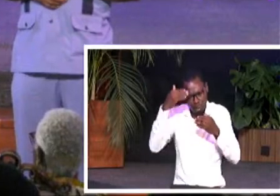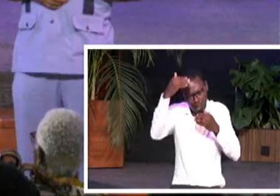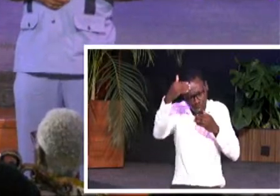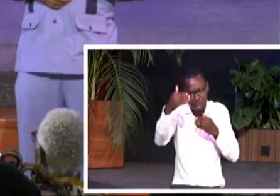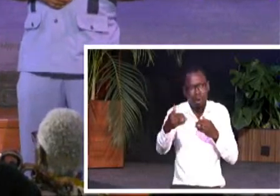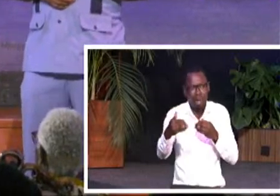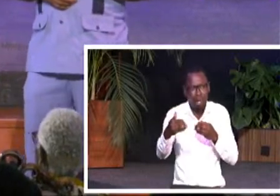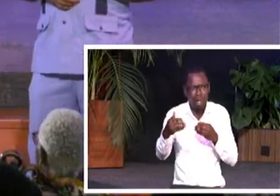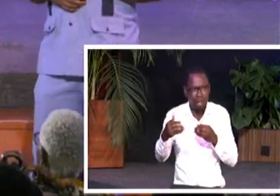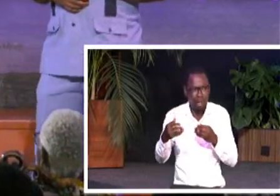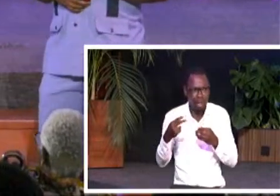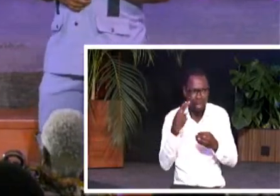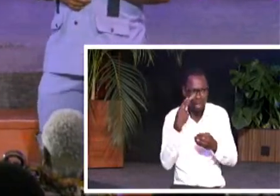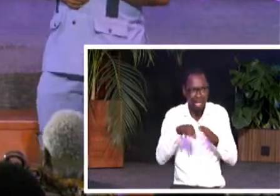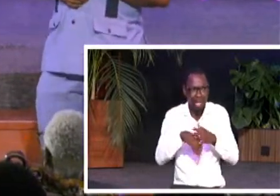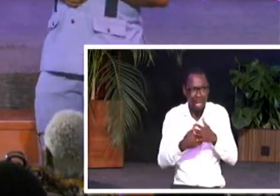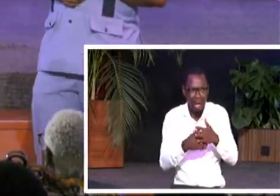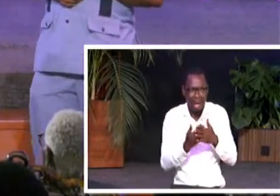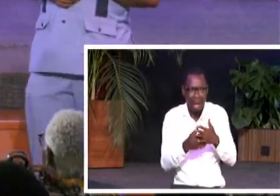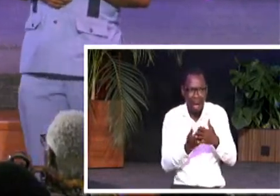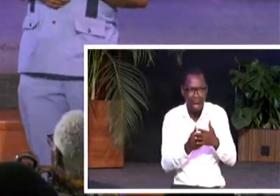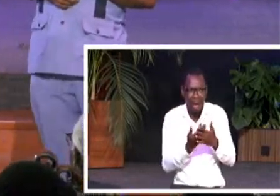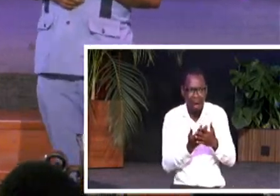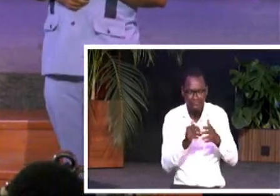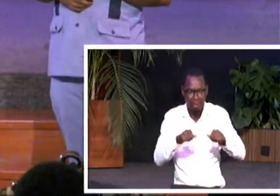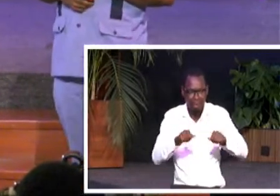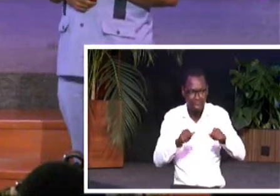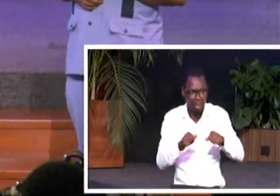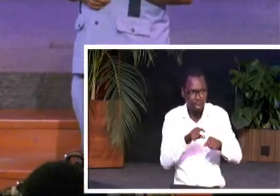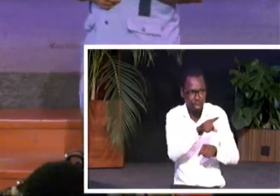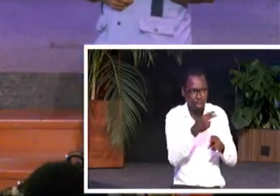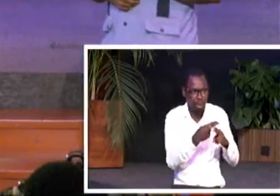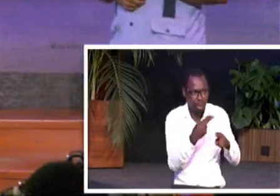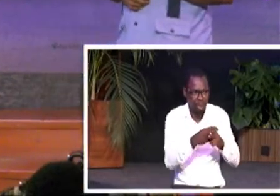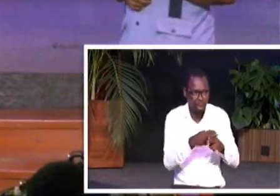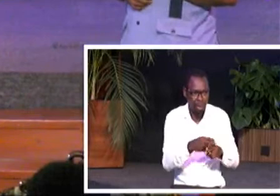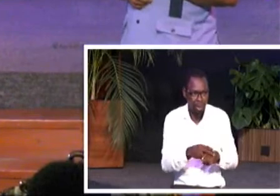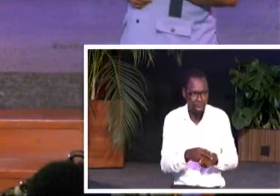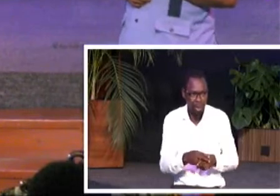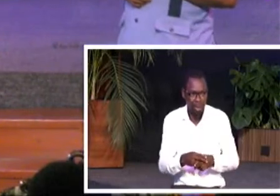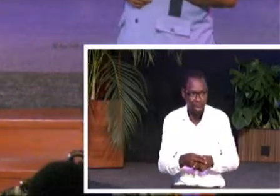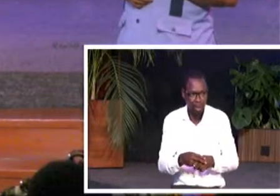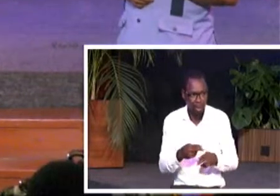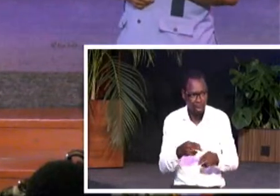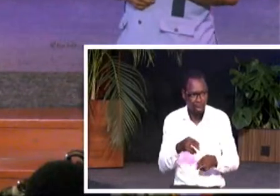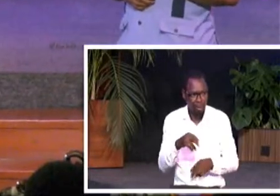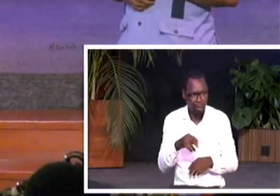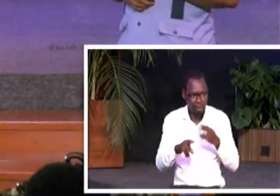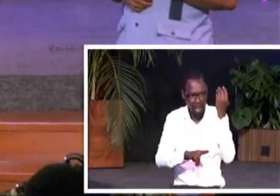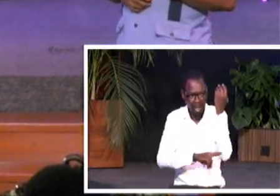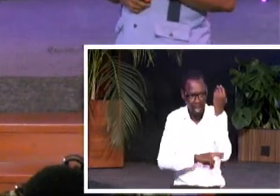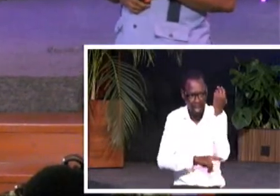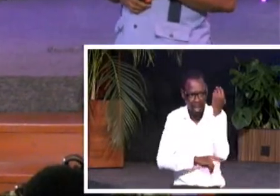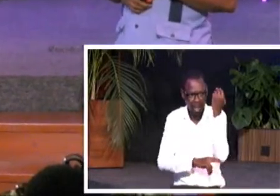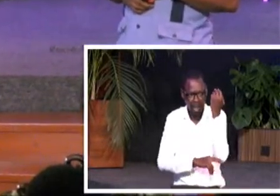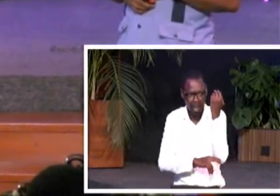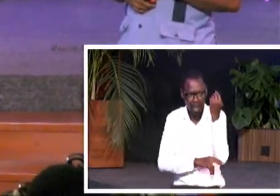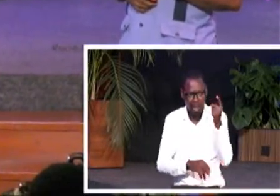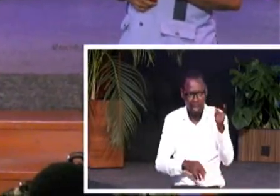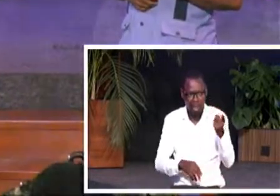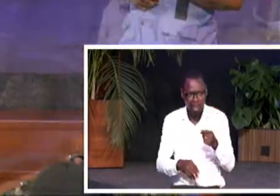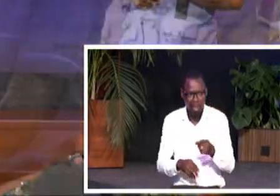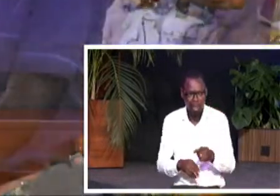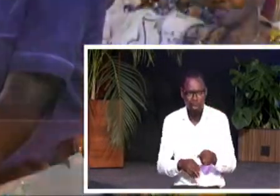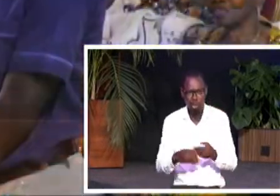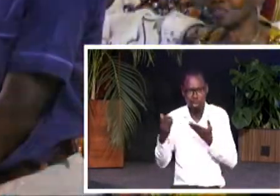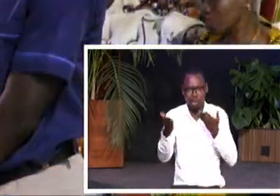at and see how this could work for you. What's your name, ma'am? Aye. Anna, you bring the children, then they ask questions, and then